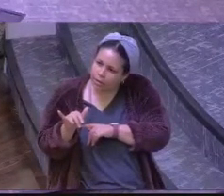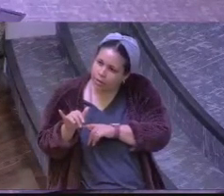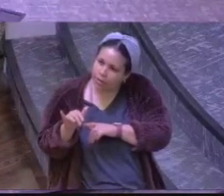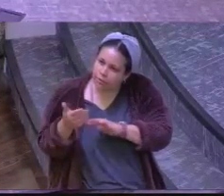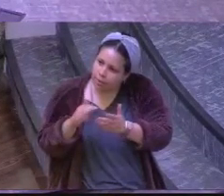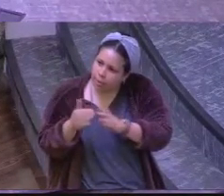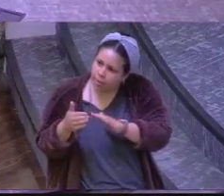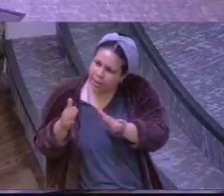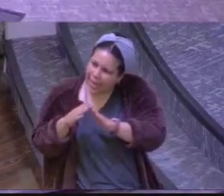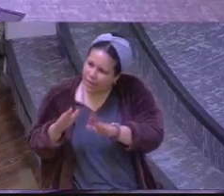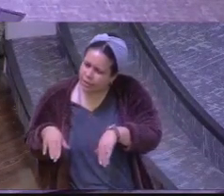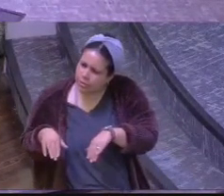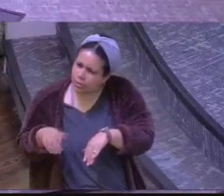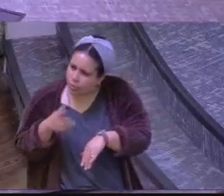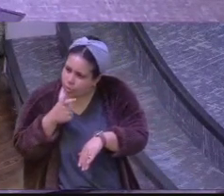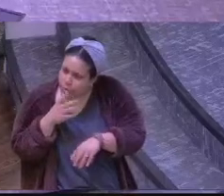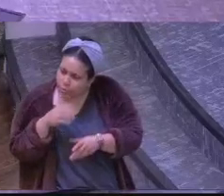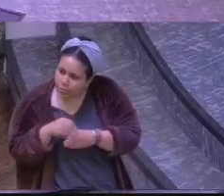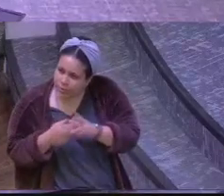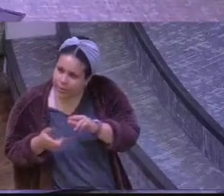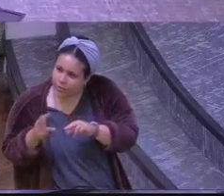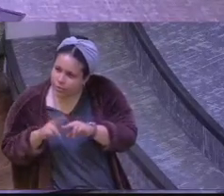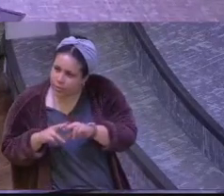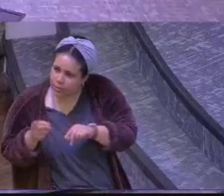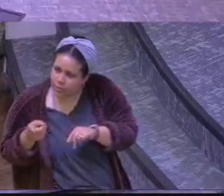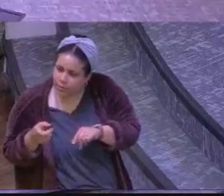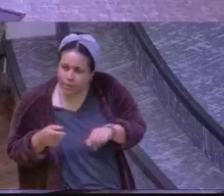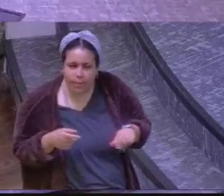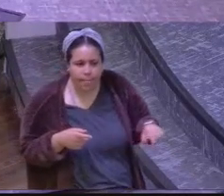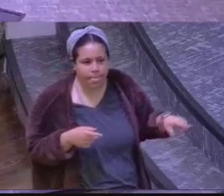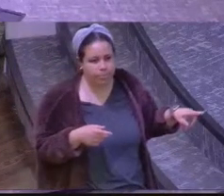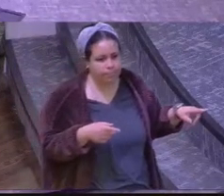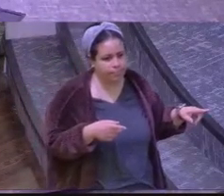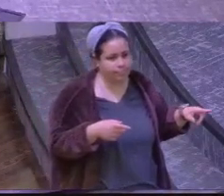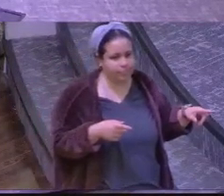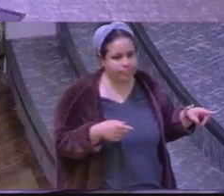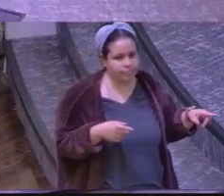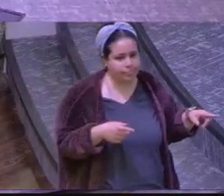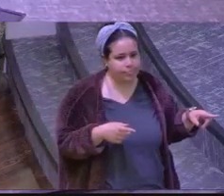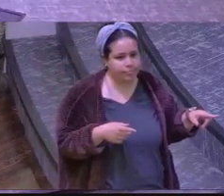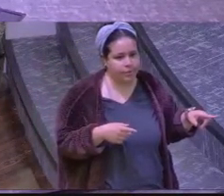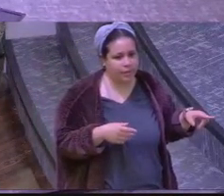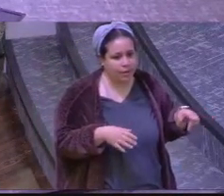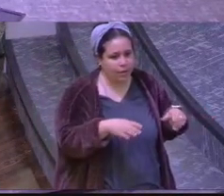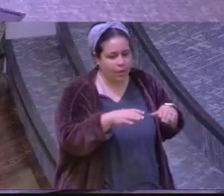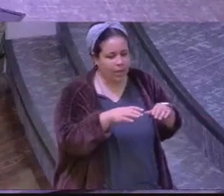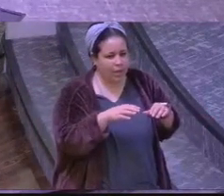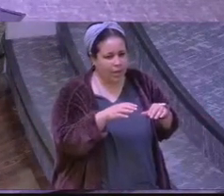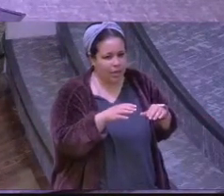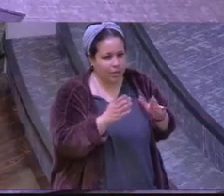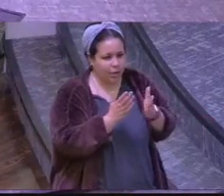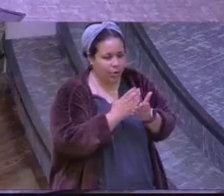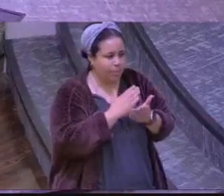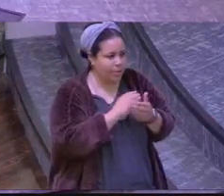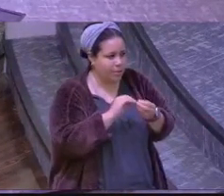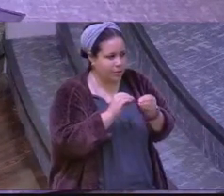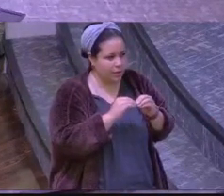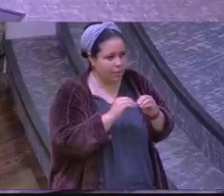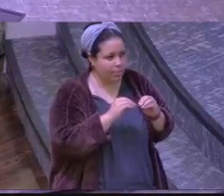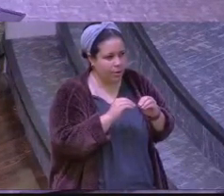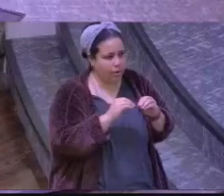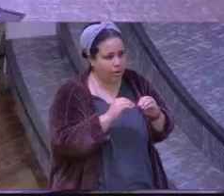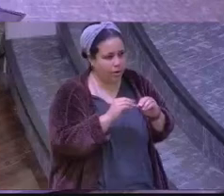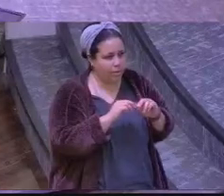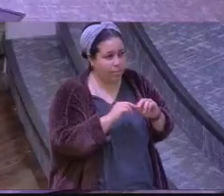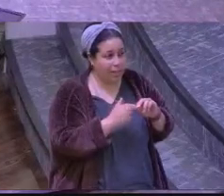for that increase? I don't think we've ever really budgeted. We've always budgeted that number pretty low. I'm kind of budgeting. And again, it's